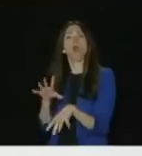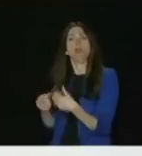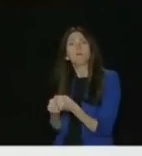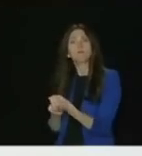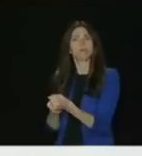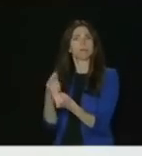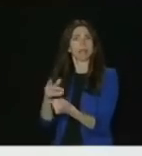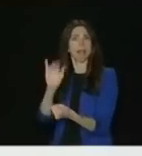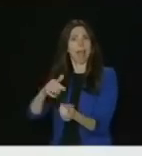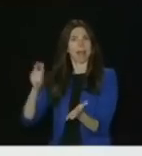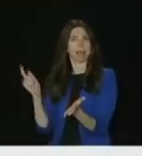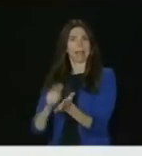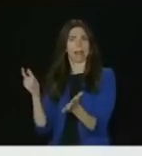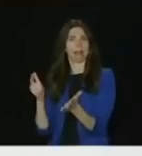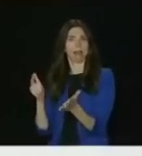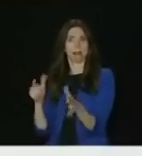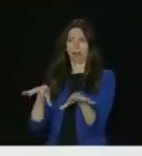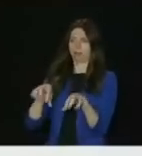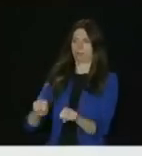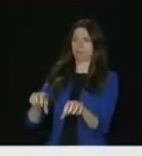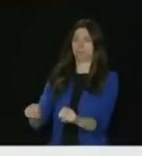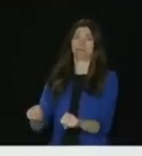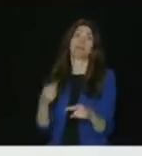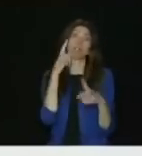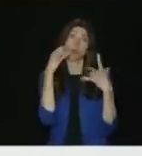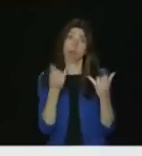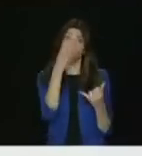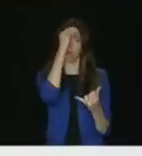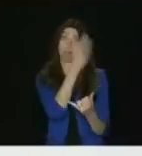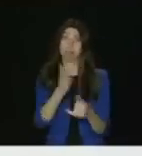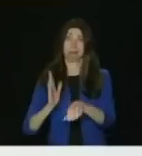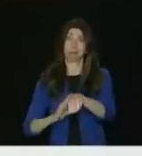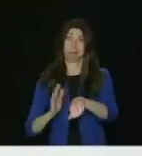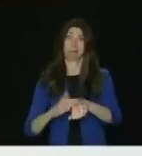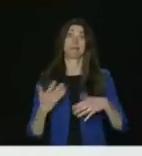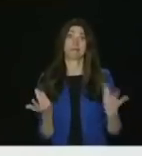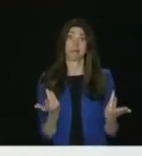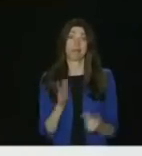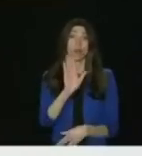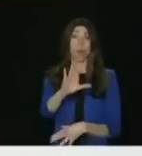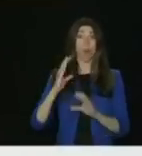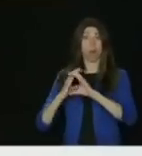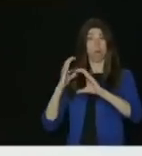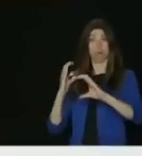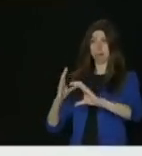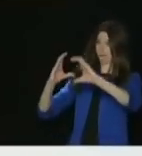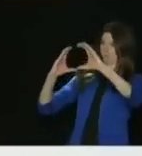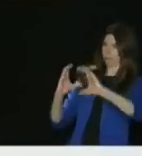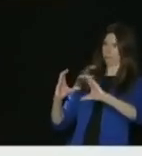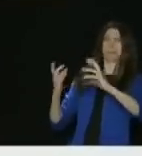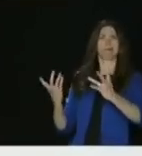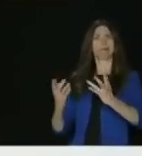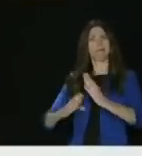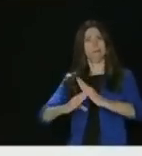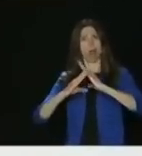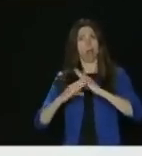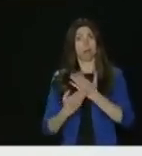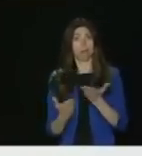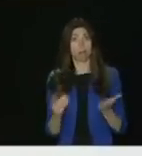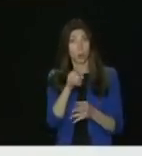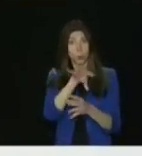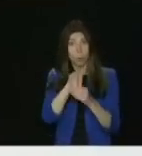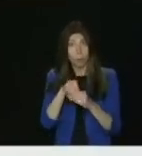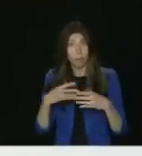Consider yourselves warned. If your truck is used in these blockades, your